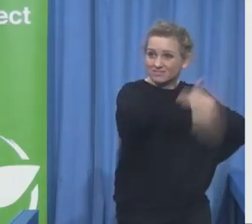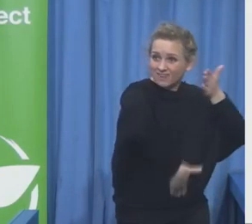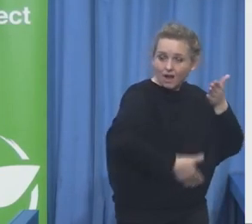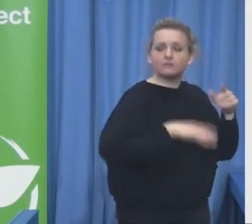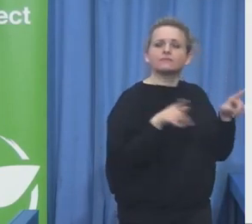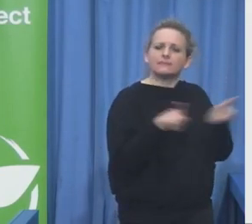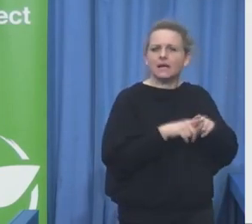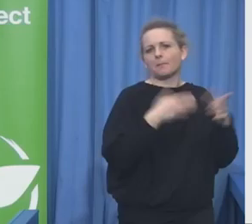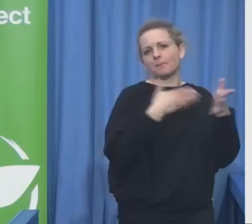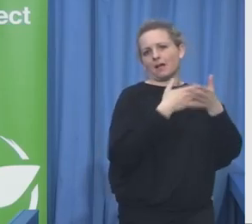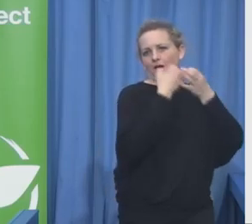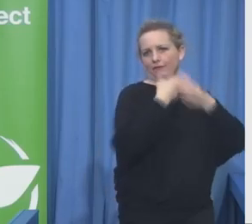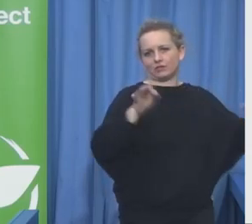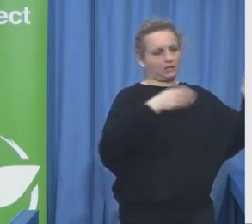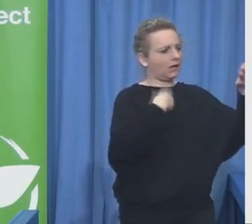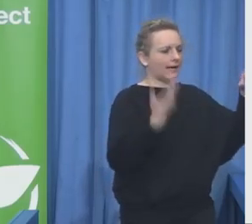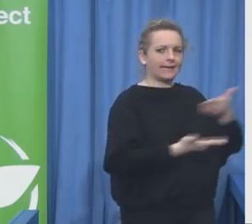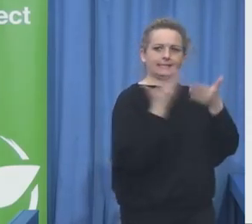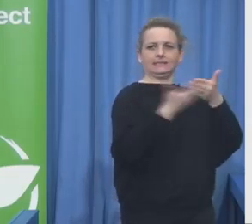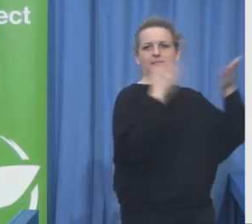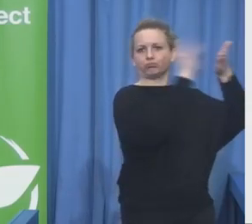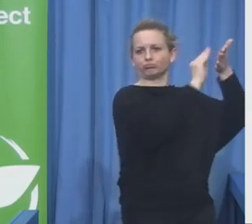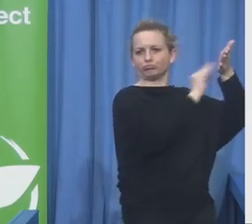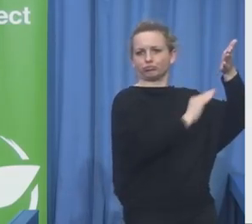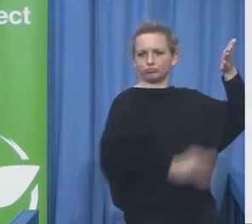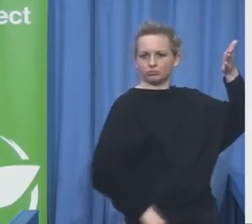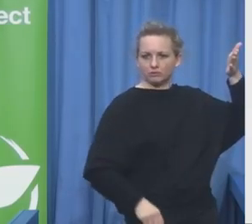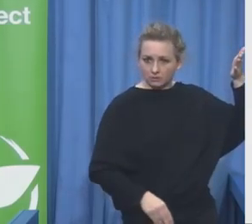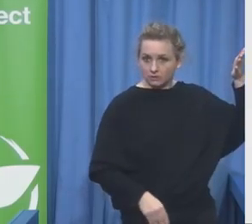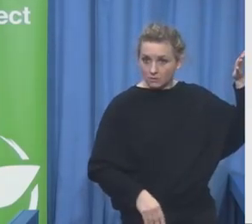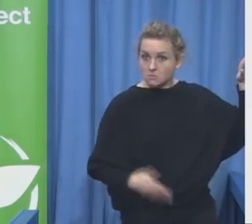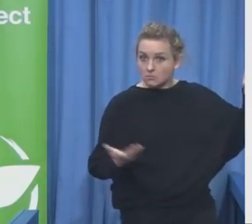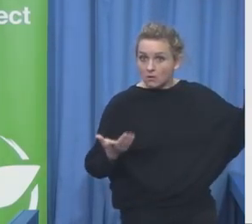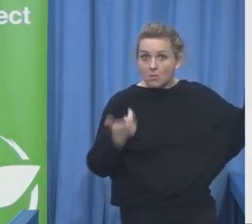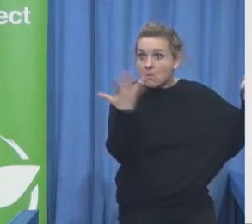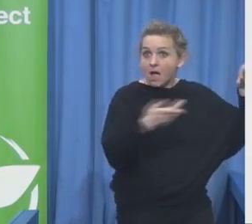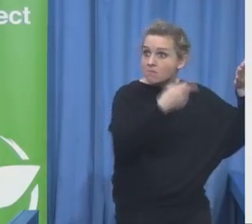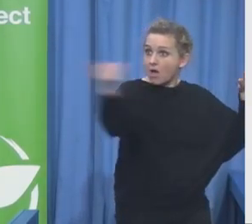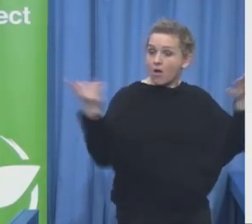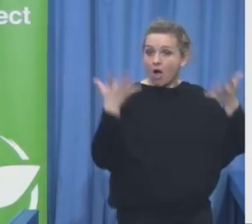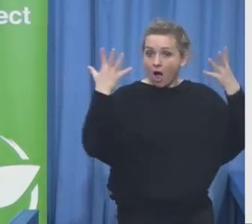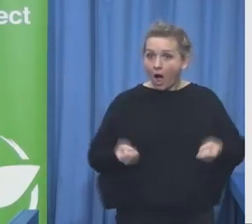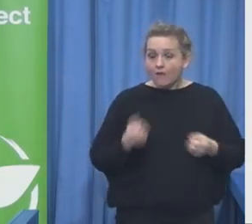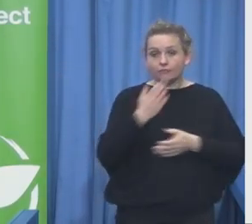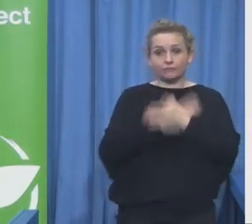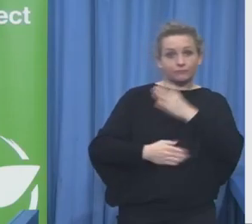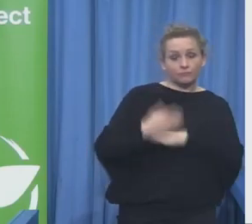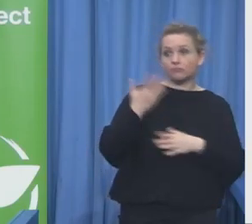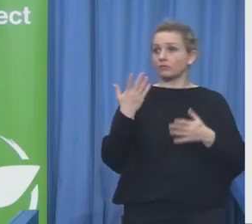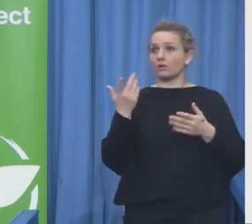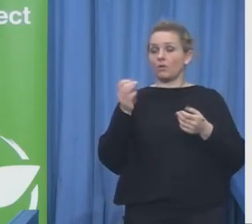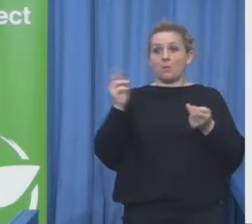in the conversation, it's because their own process, their own careers portal was not